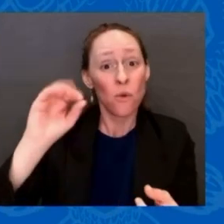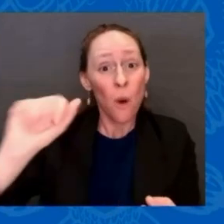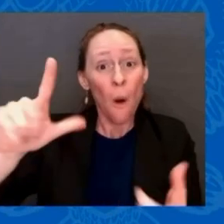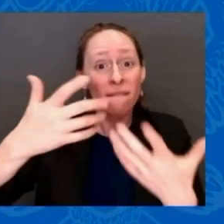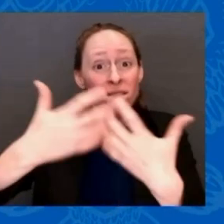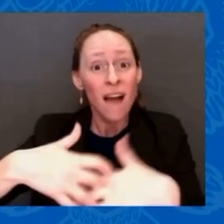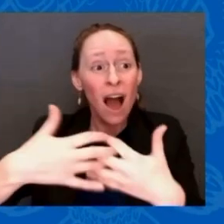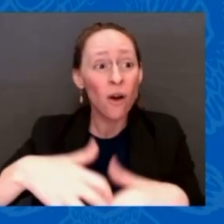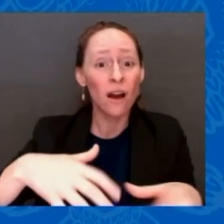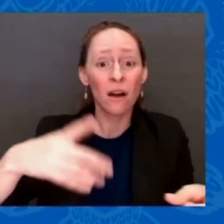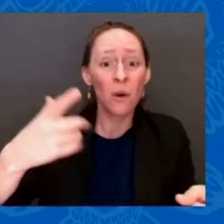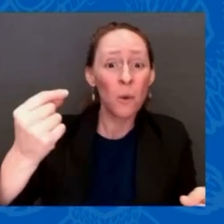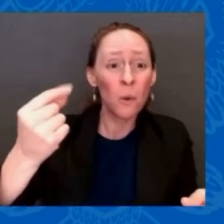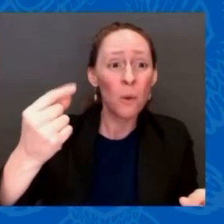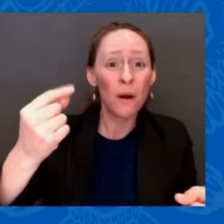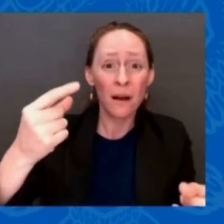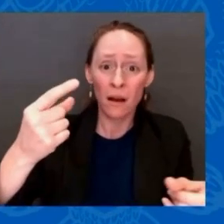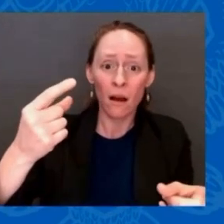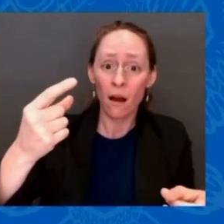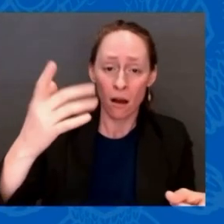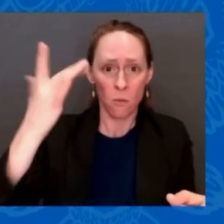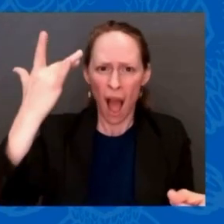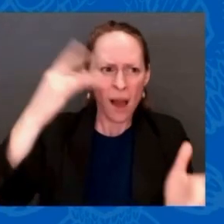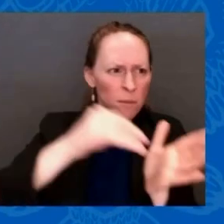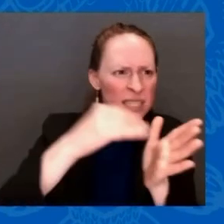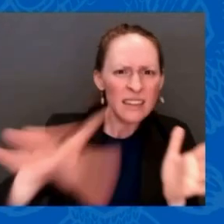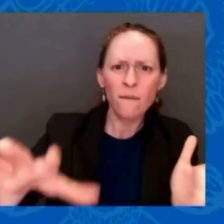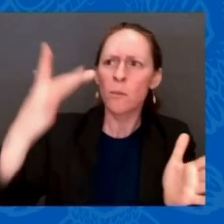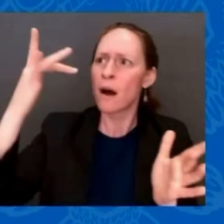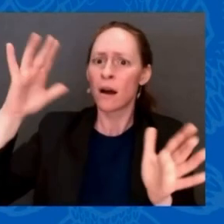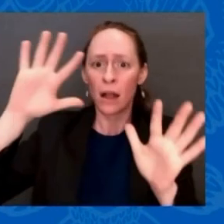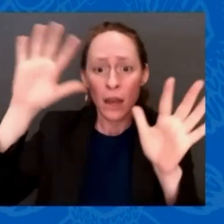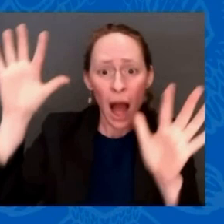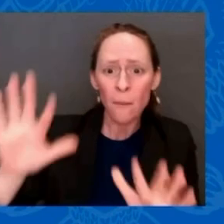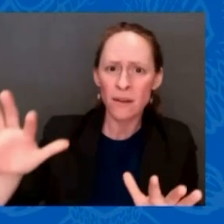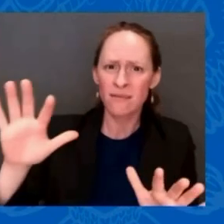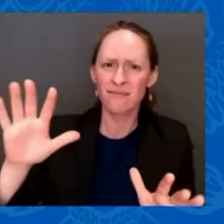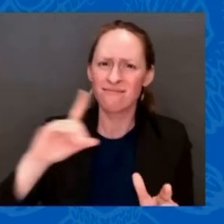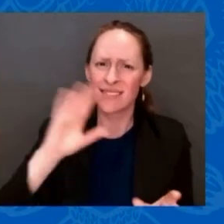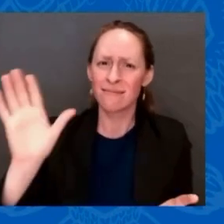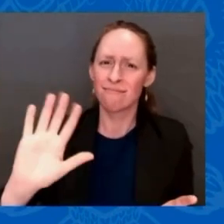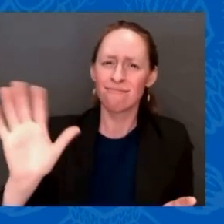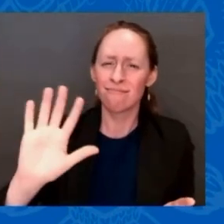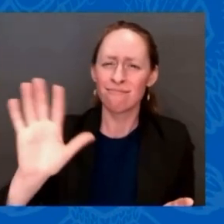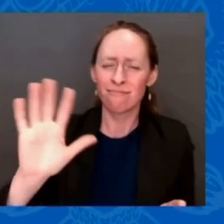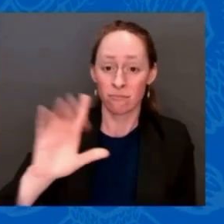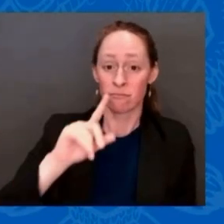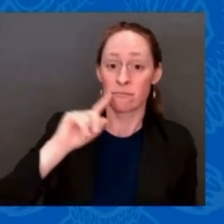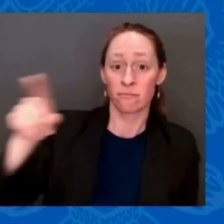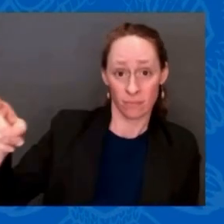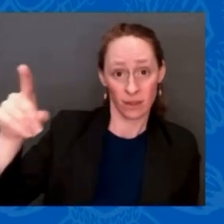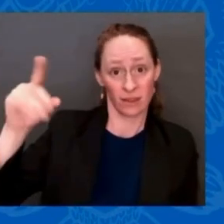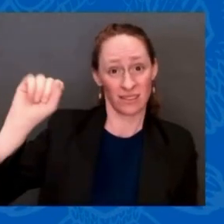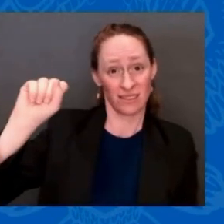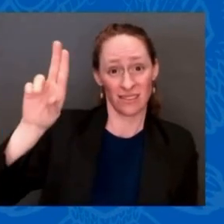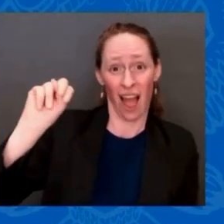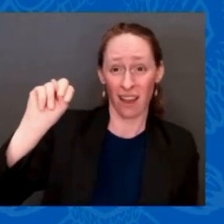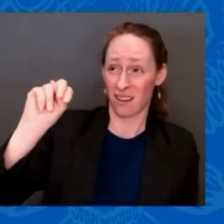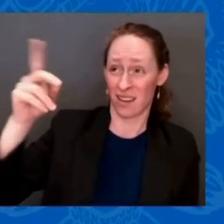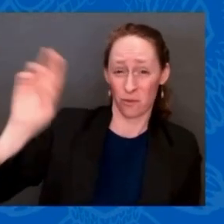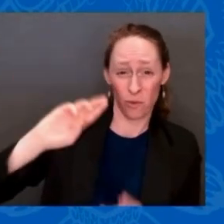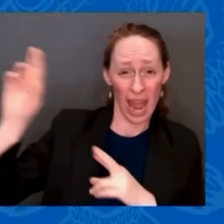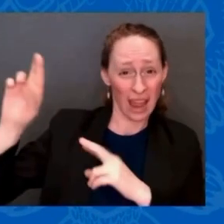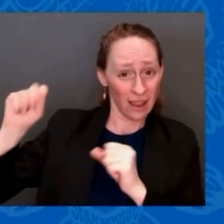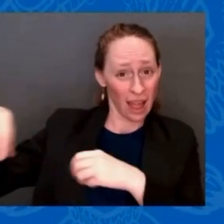anymore. Solar power is not just here, but around the world. And we used to be the center of building these solar